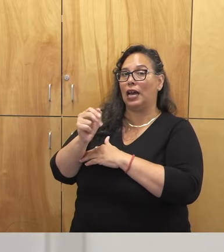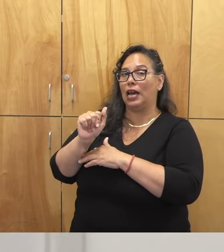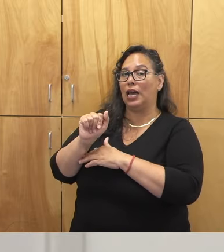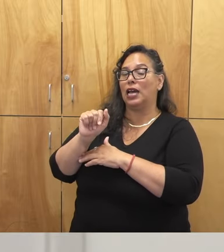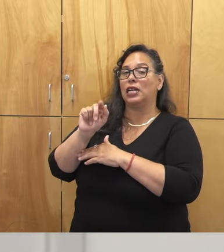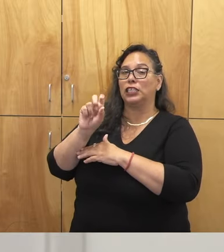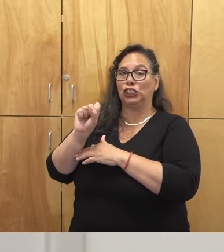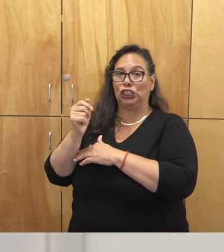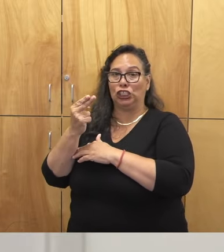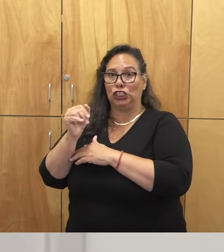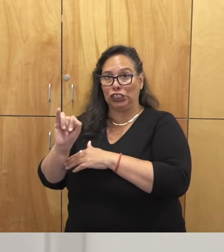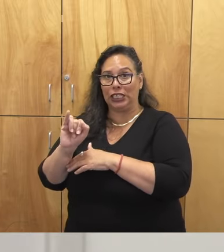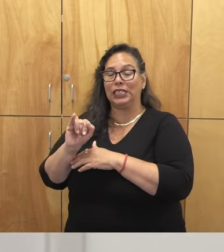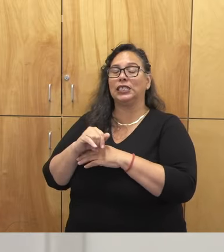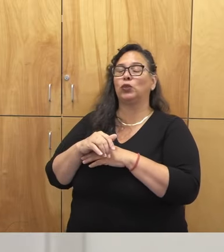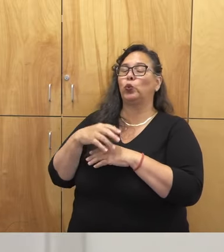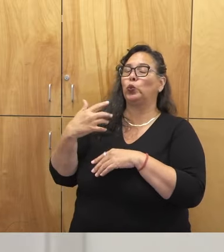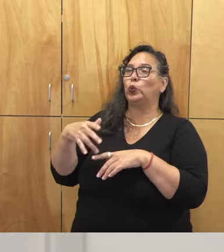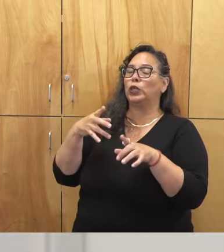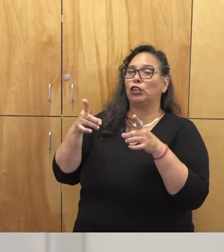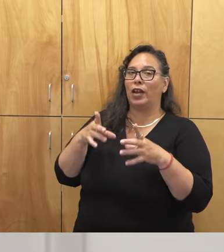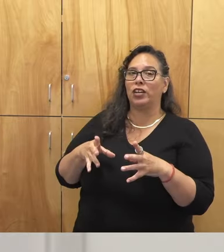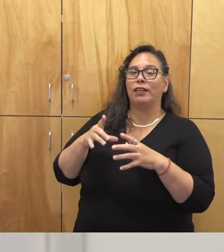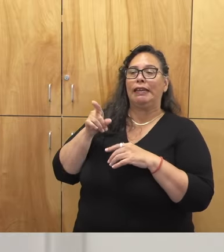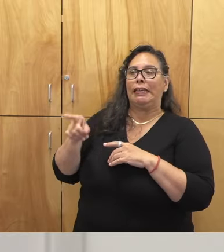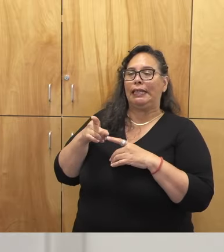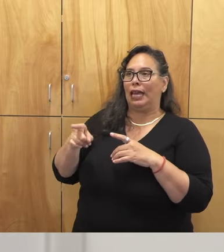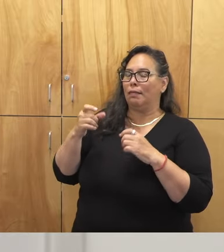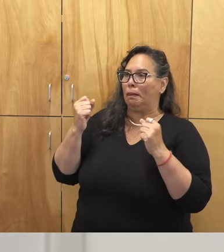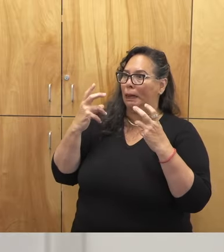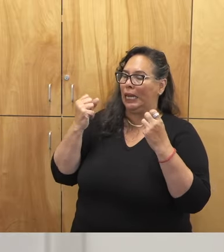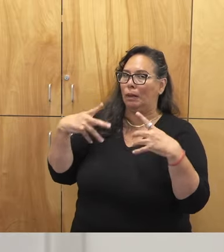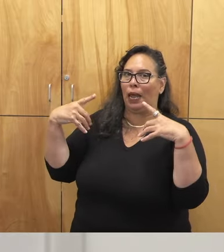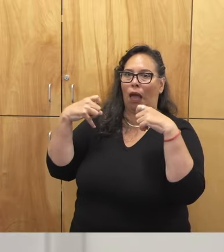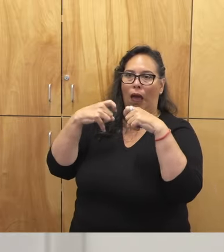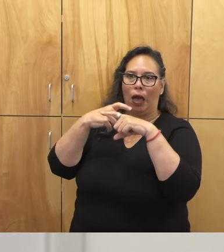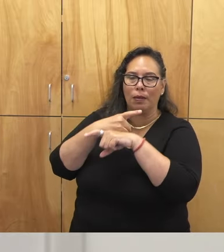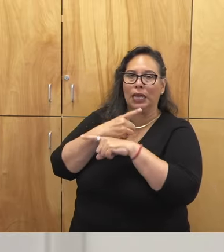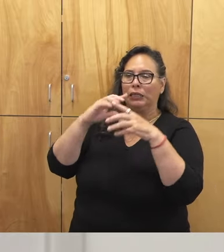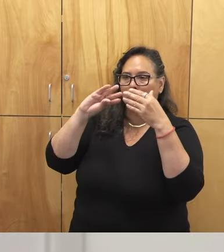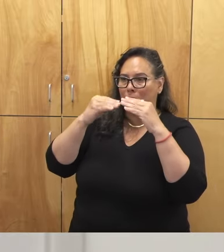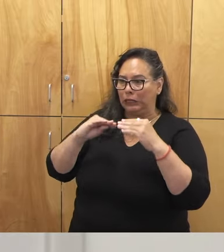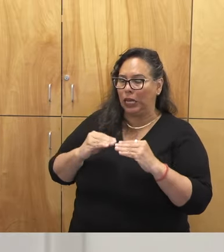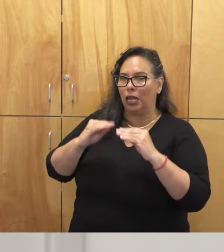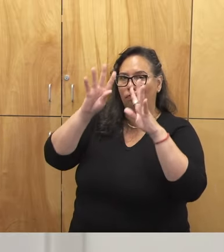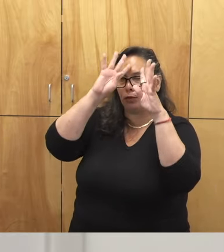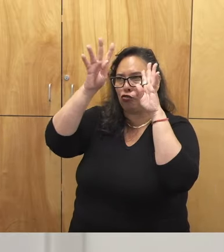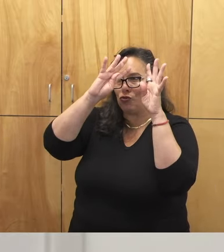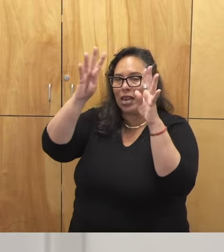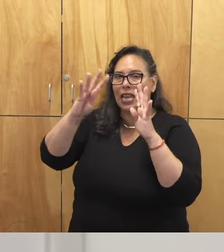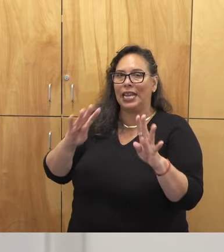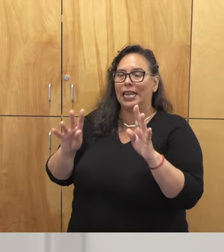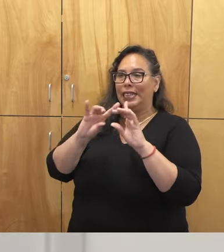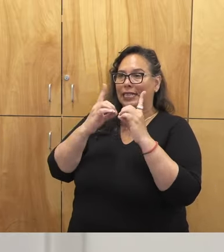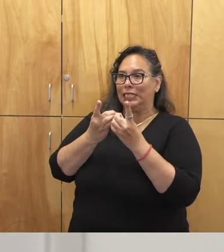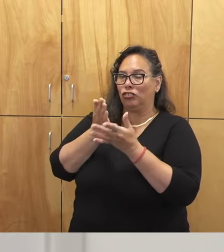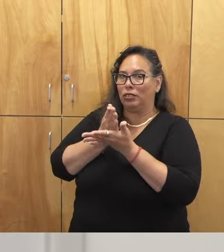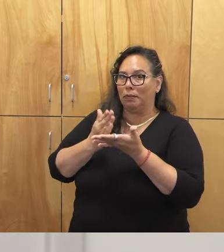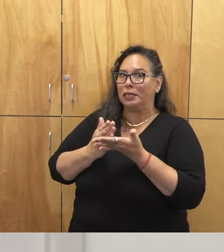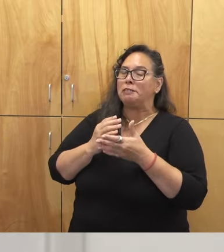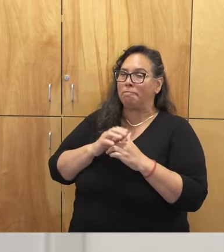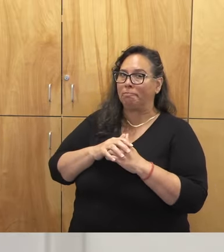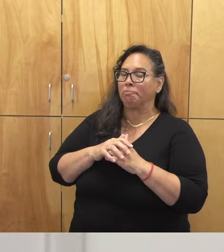communicate a very complicated set of facts and figures that go into creating the district budget.